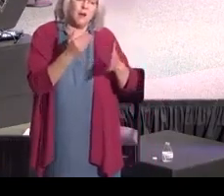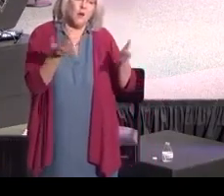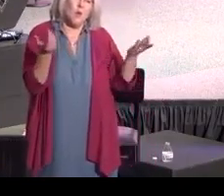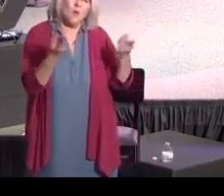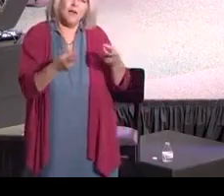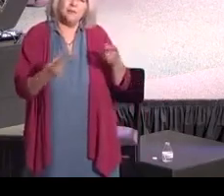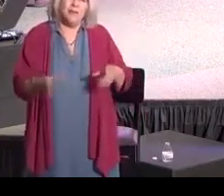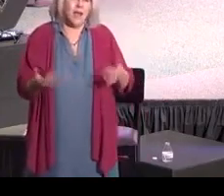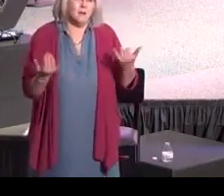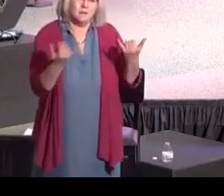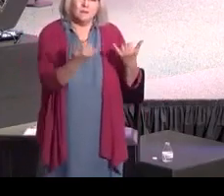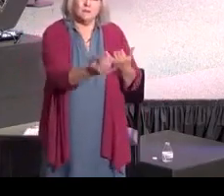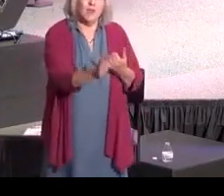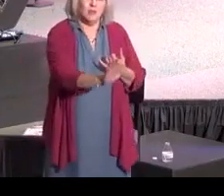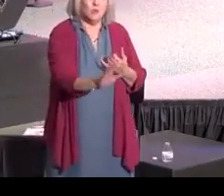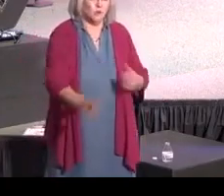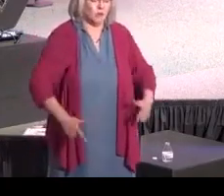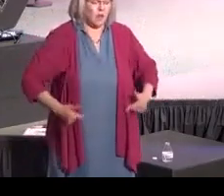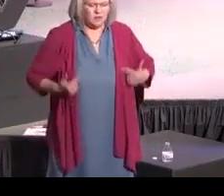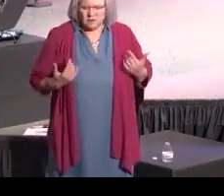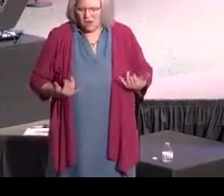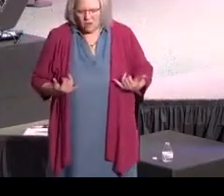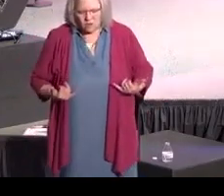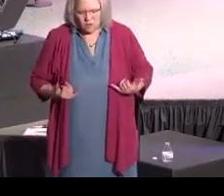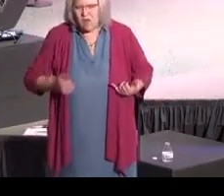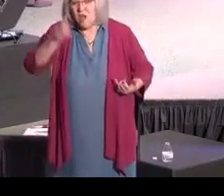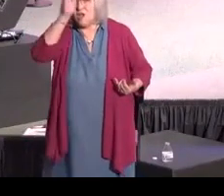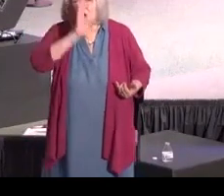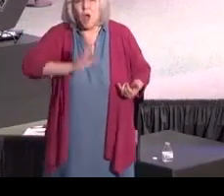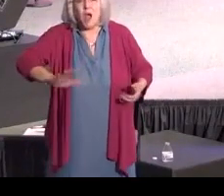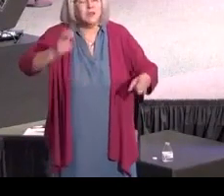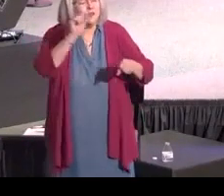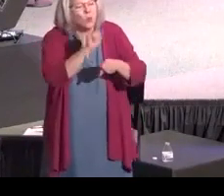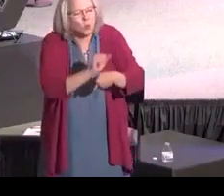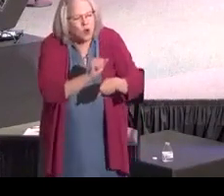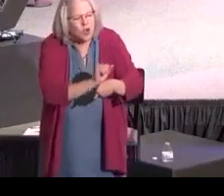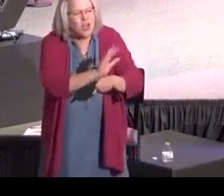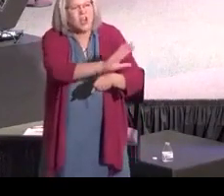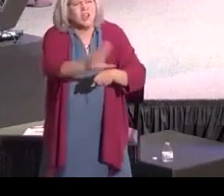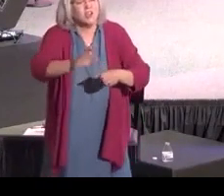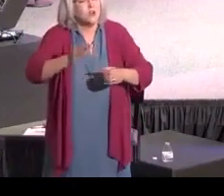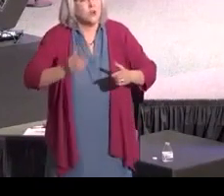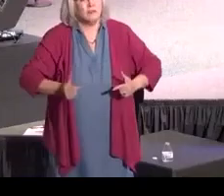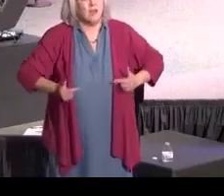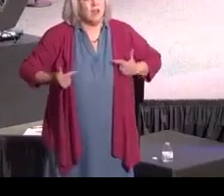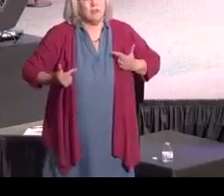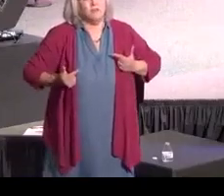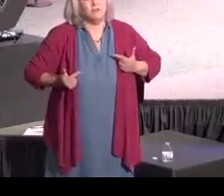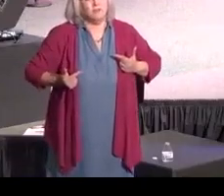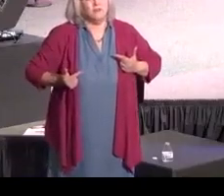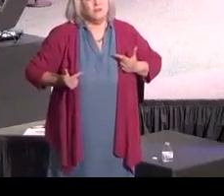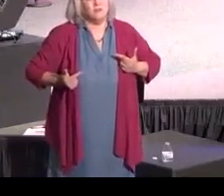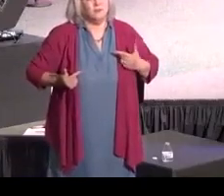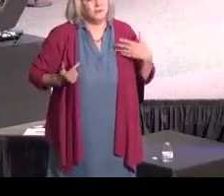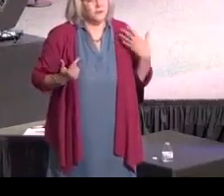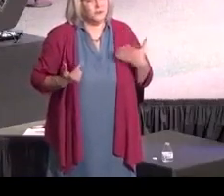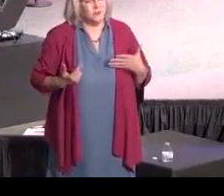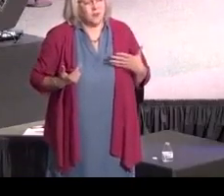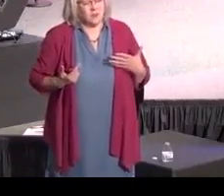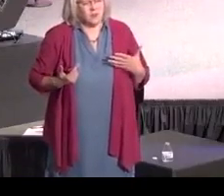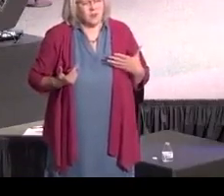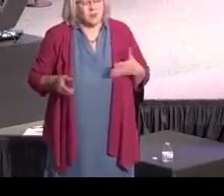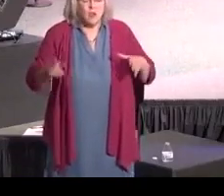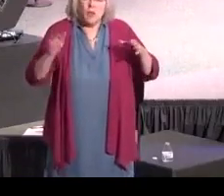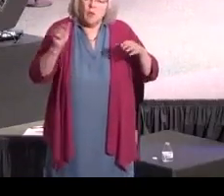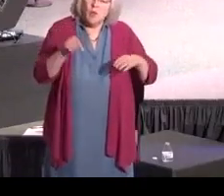I never wanted to be on Malta, but we've all been on Malta in our lives somewhere. But when you're